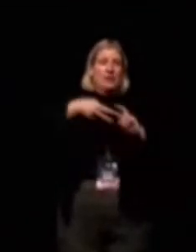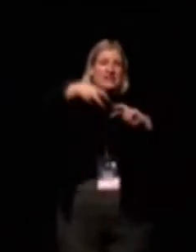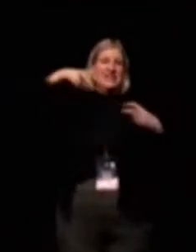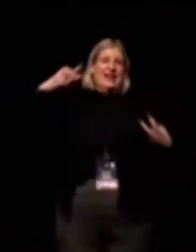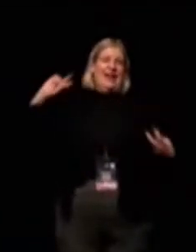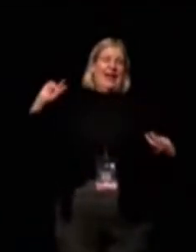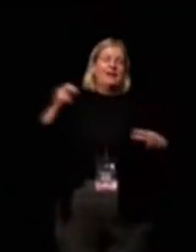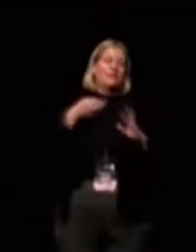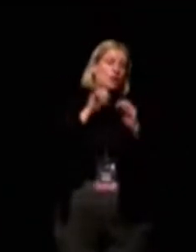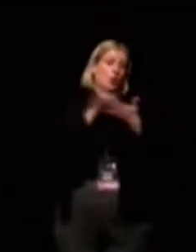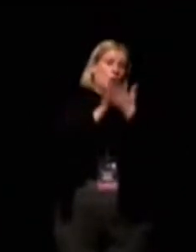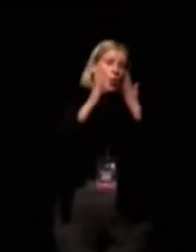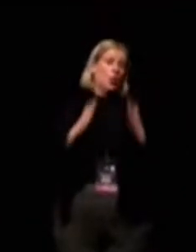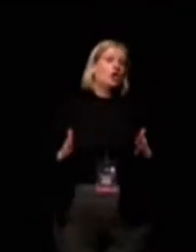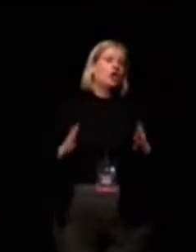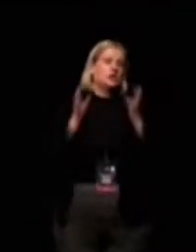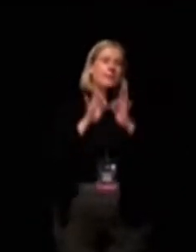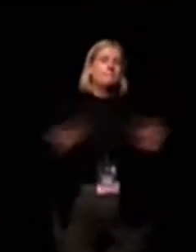Yorkers.